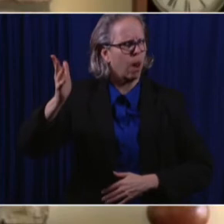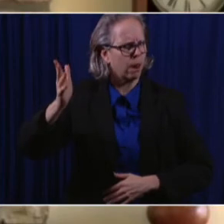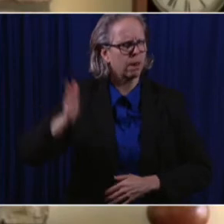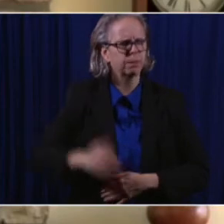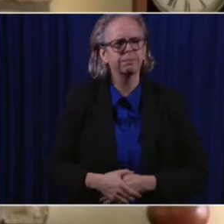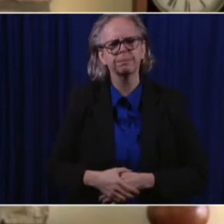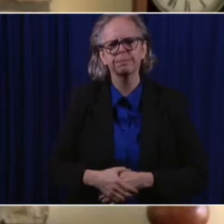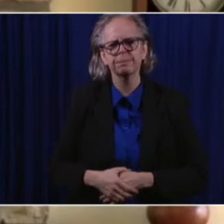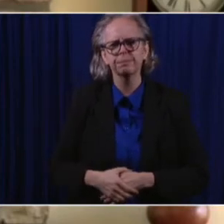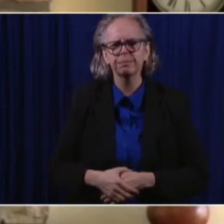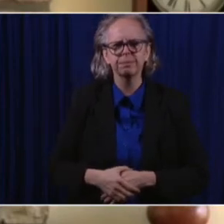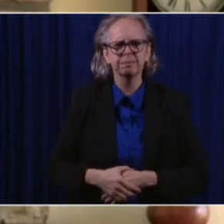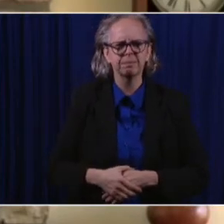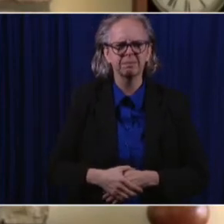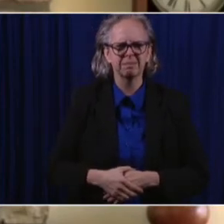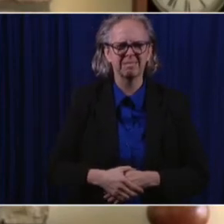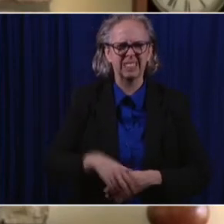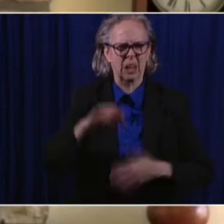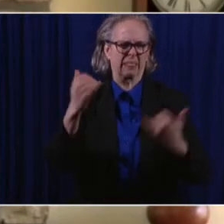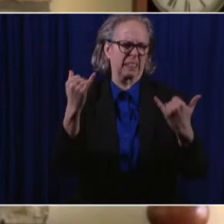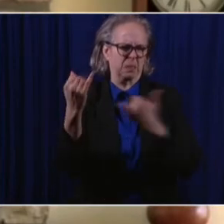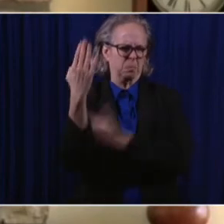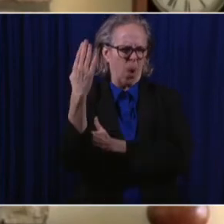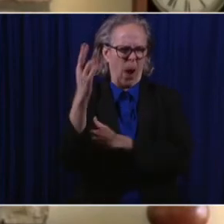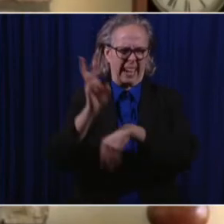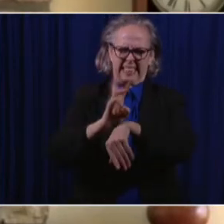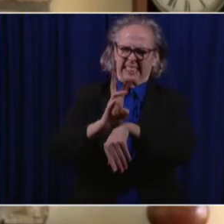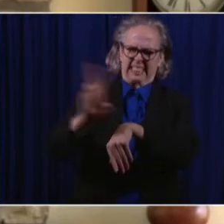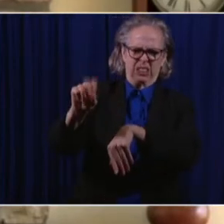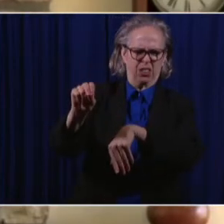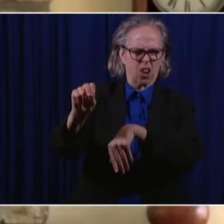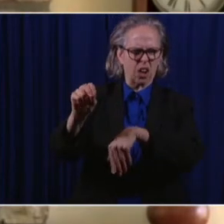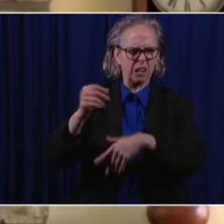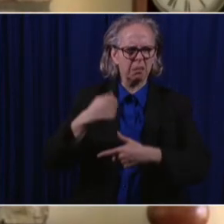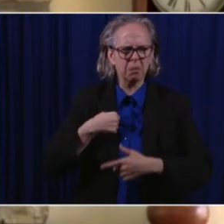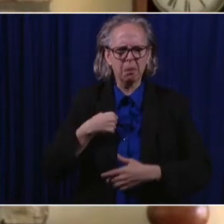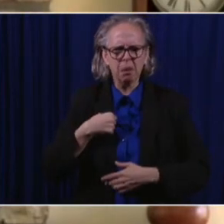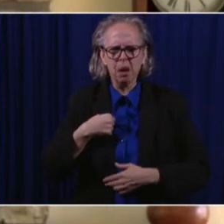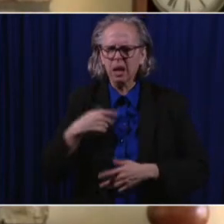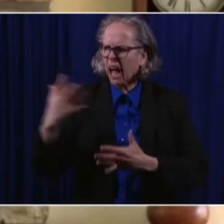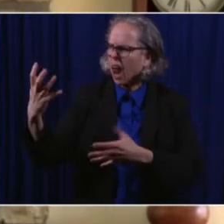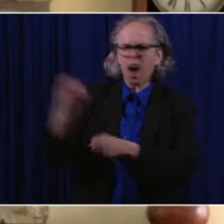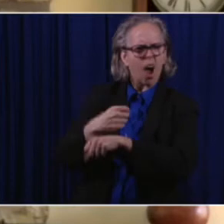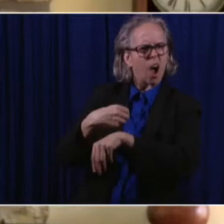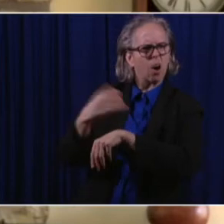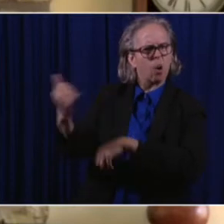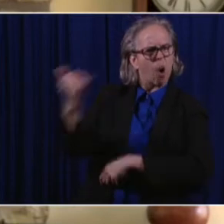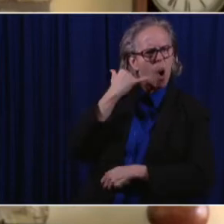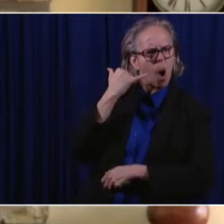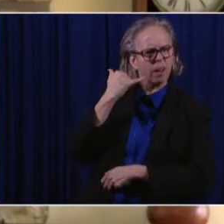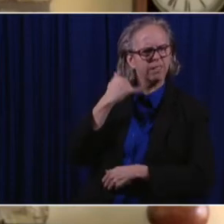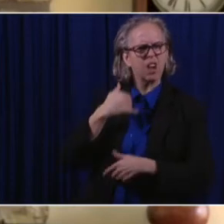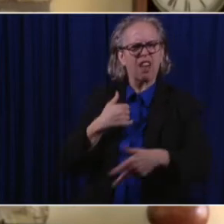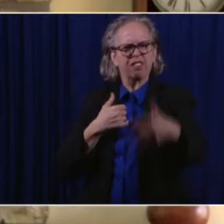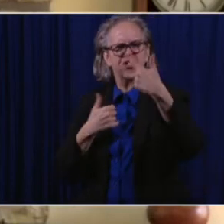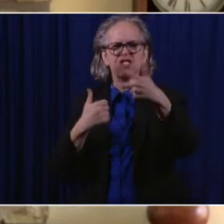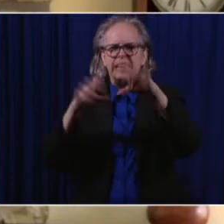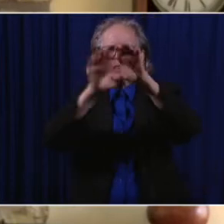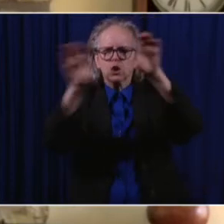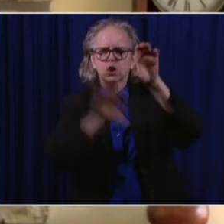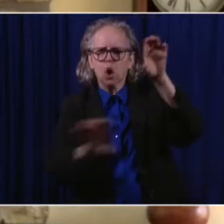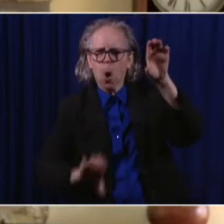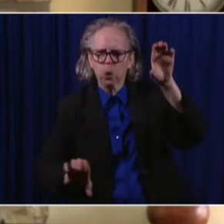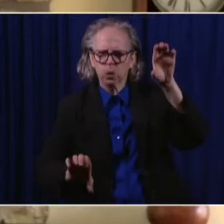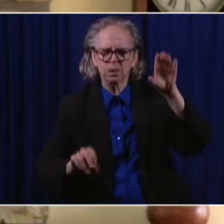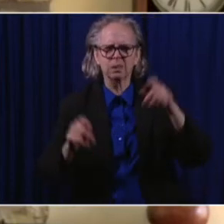around the state. And I really feel that's important, that what they told me this morning that they share directly with the people of Ohio. So